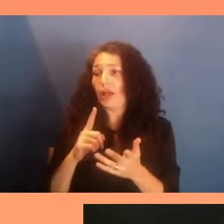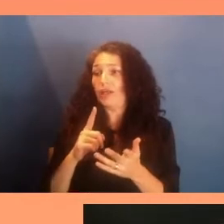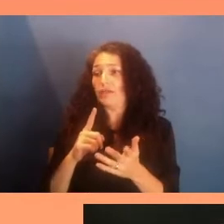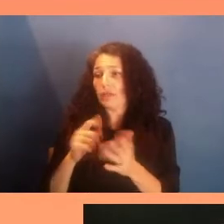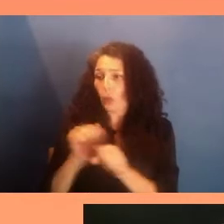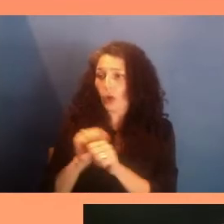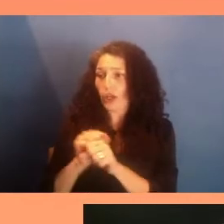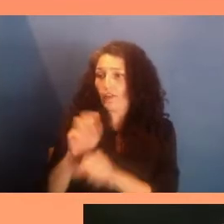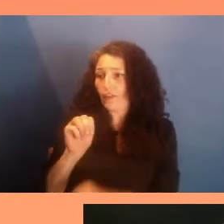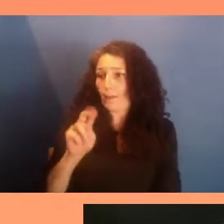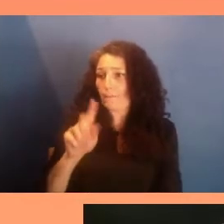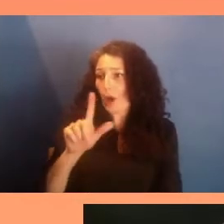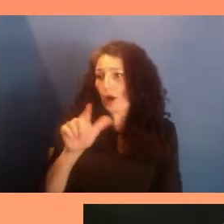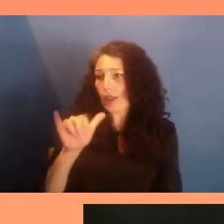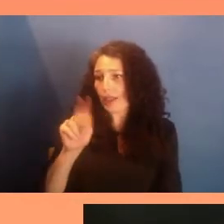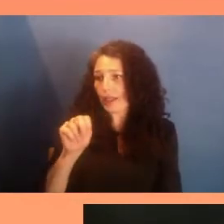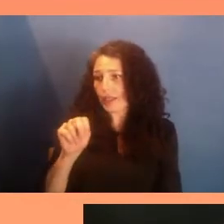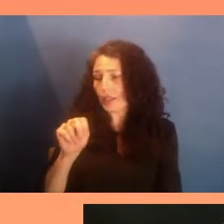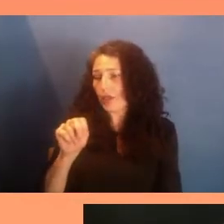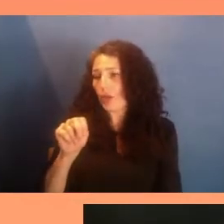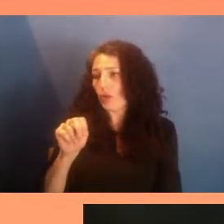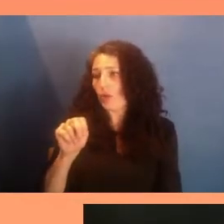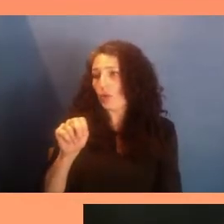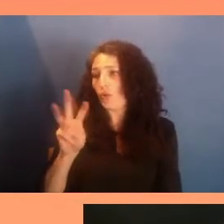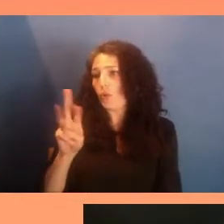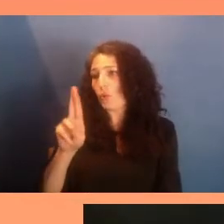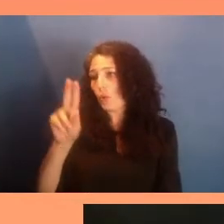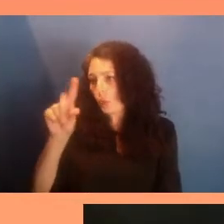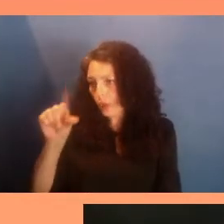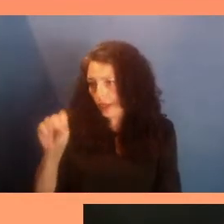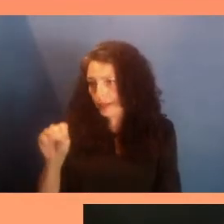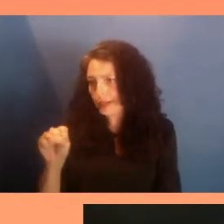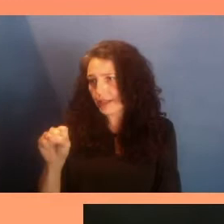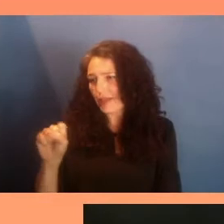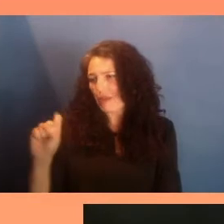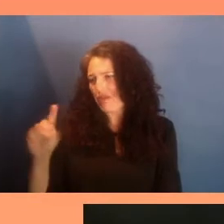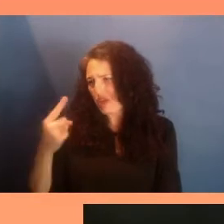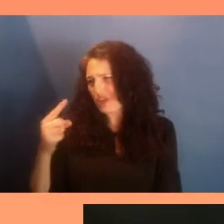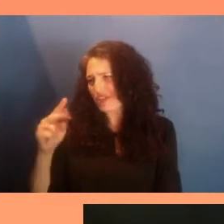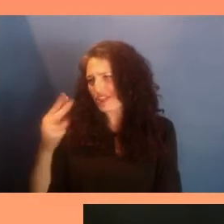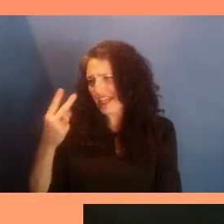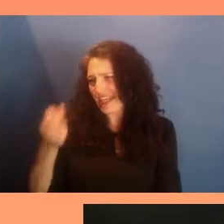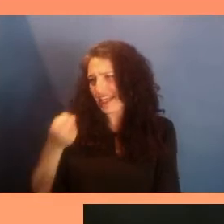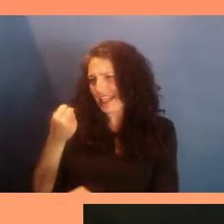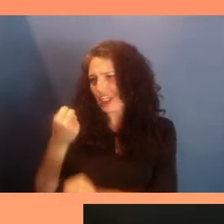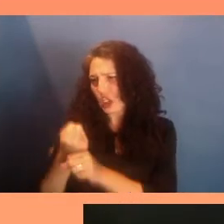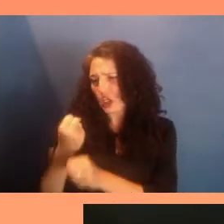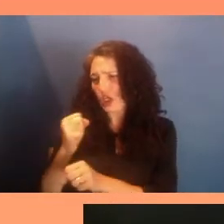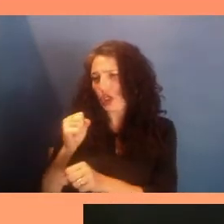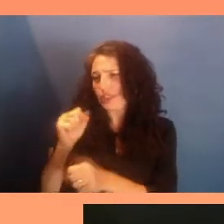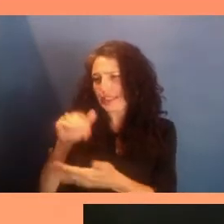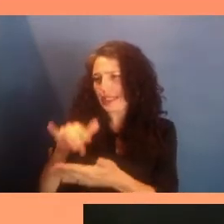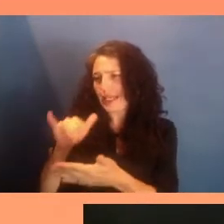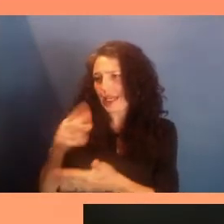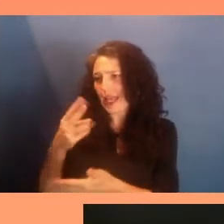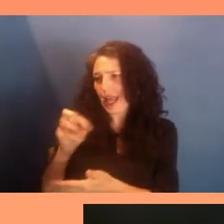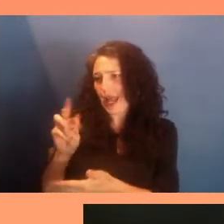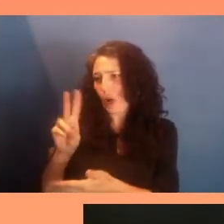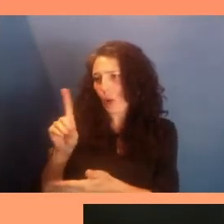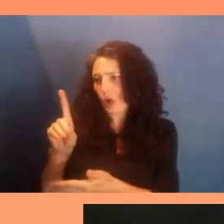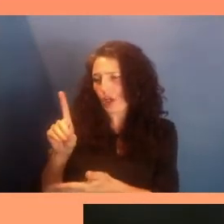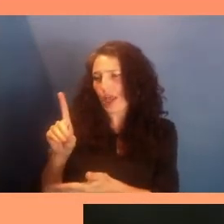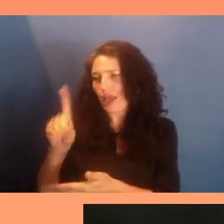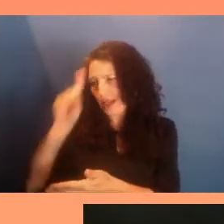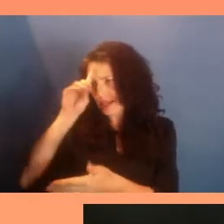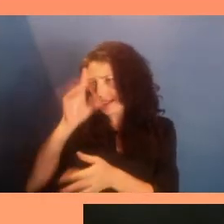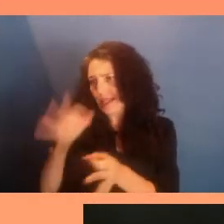my first or second year at Howard, that sent me on a path to do documentary